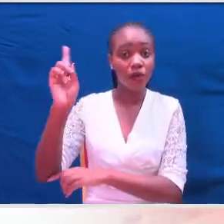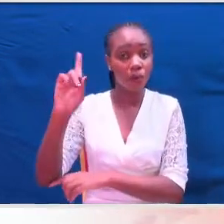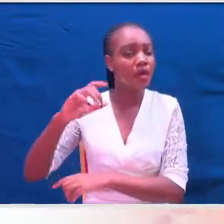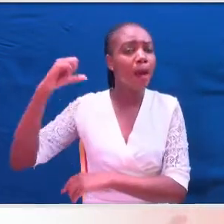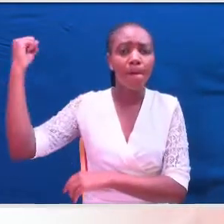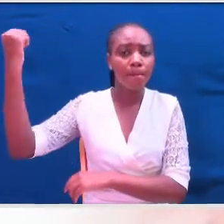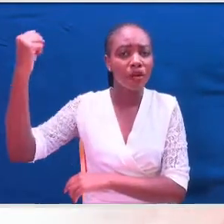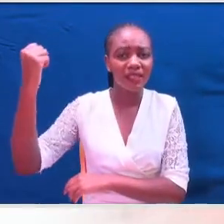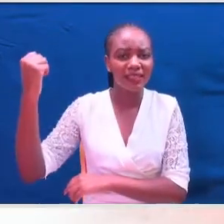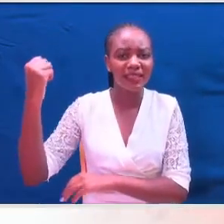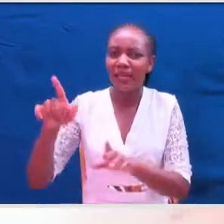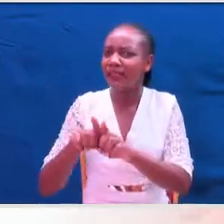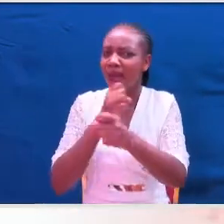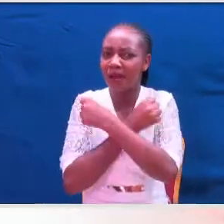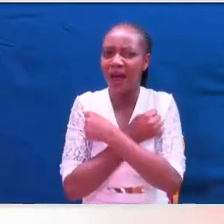siasa sio mapenzi,